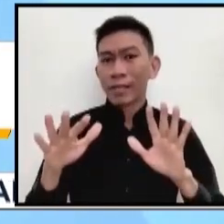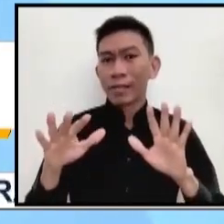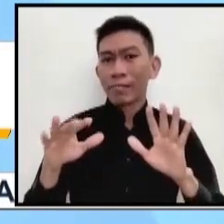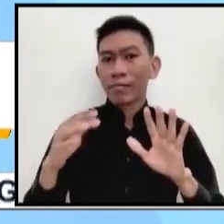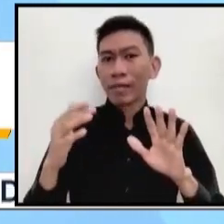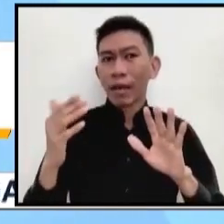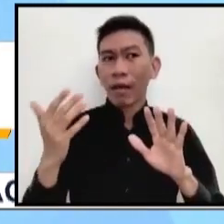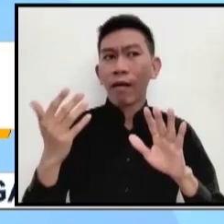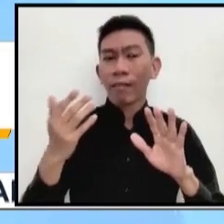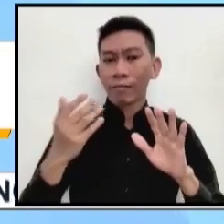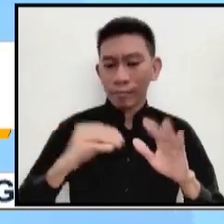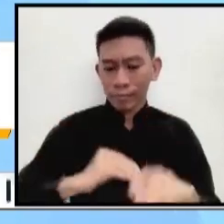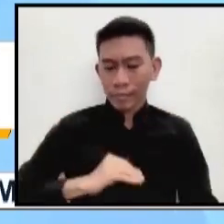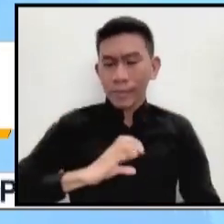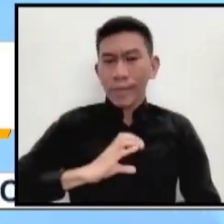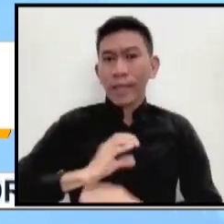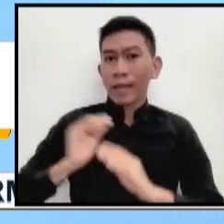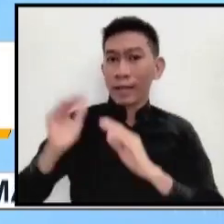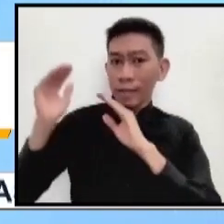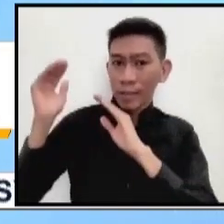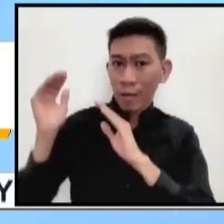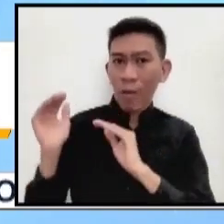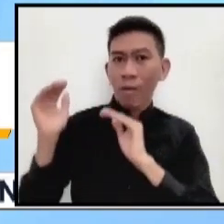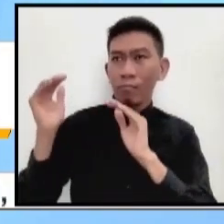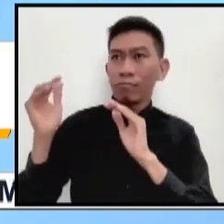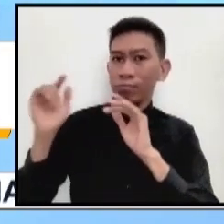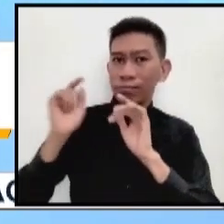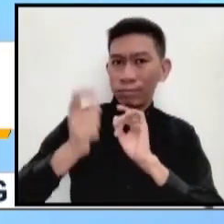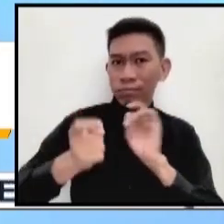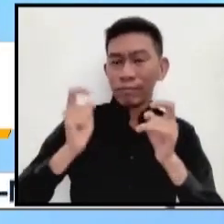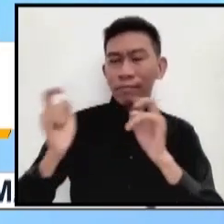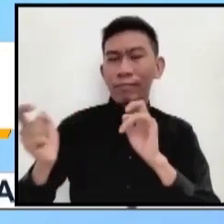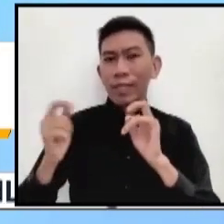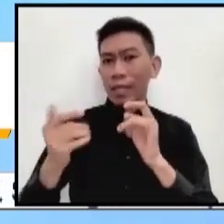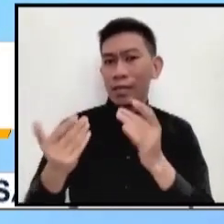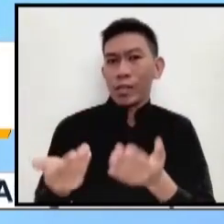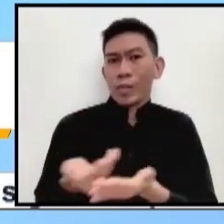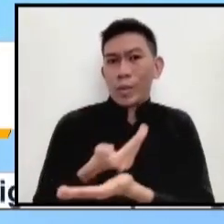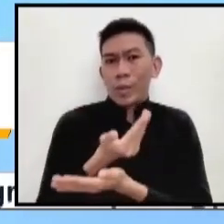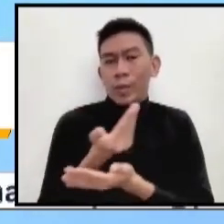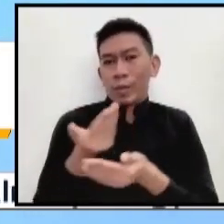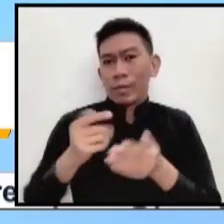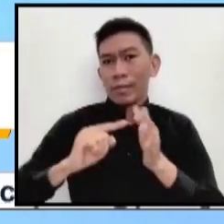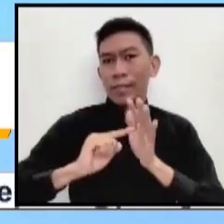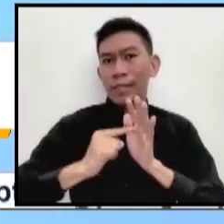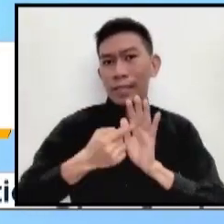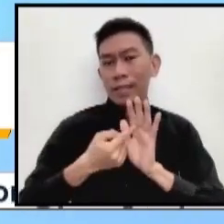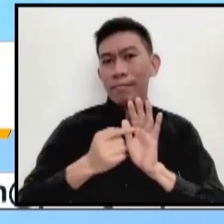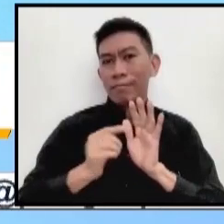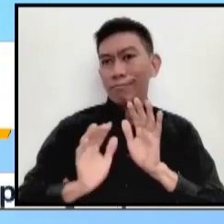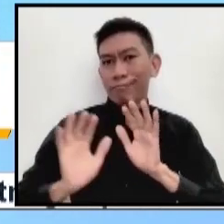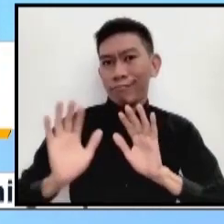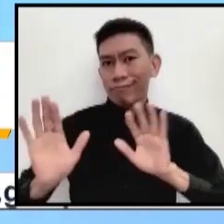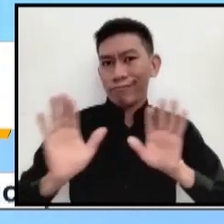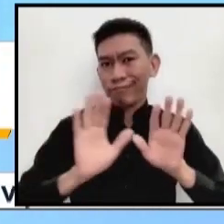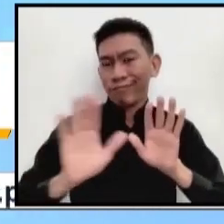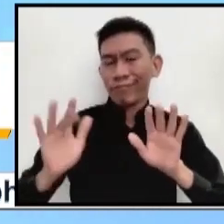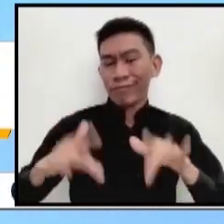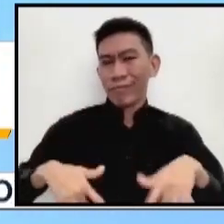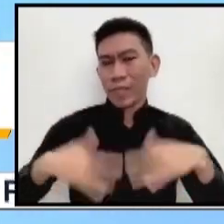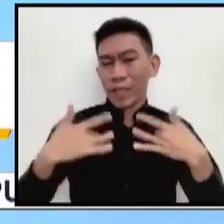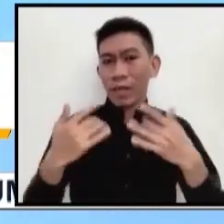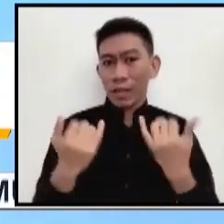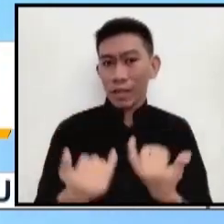They have received a new chapter sa kanilang buhay, and as a result, they are living their lives far